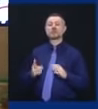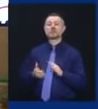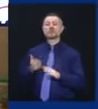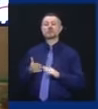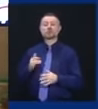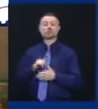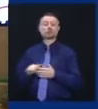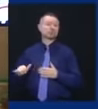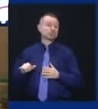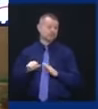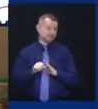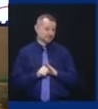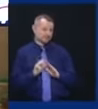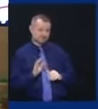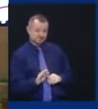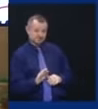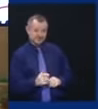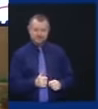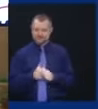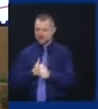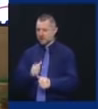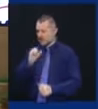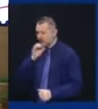is it works by age.